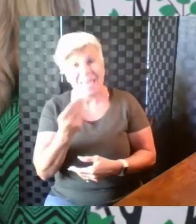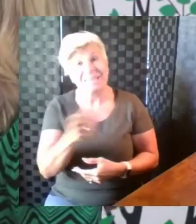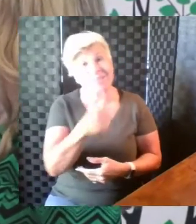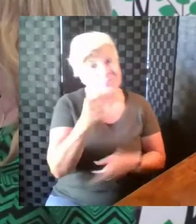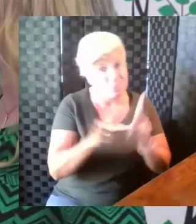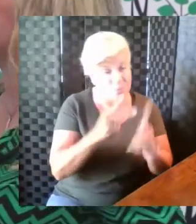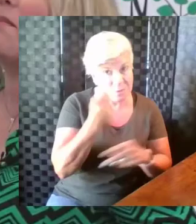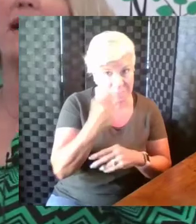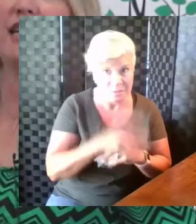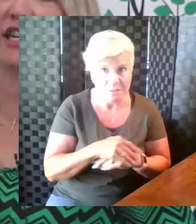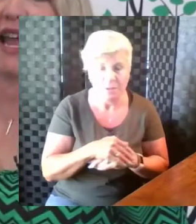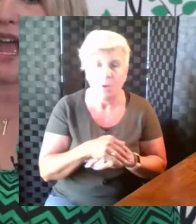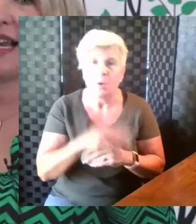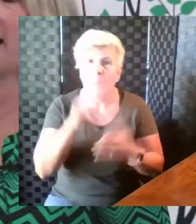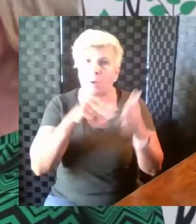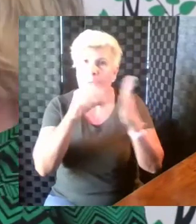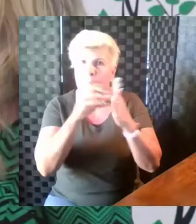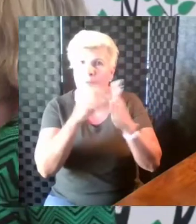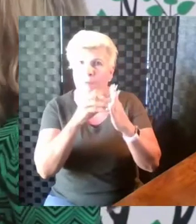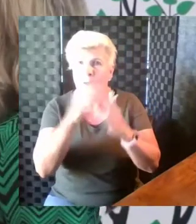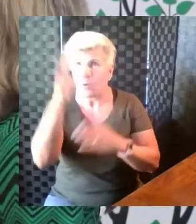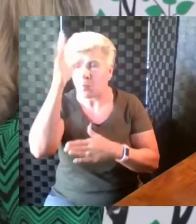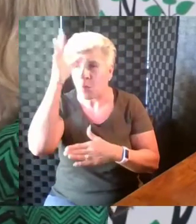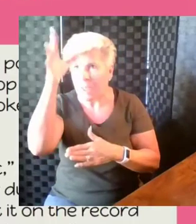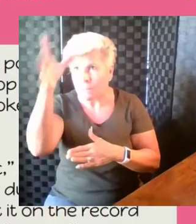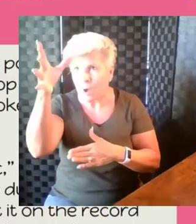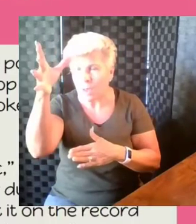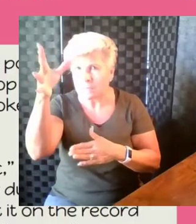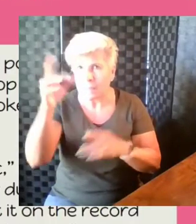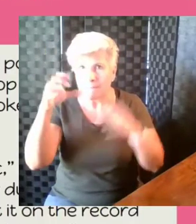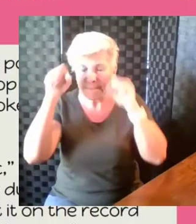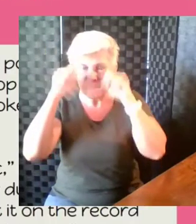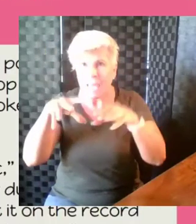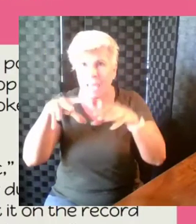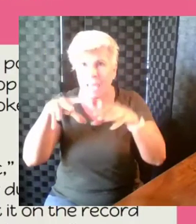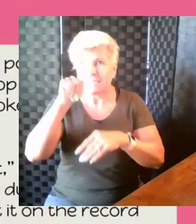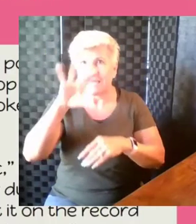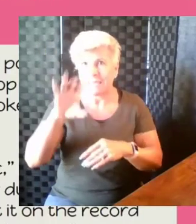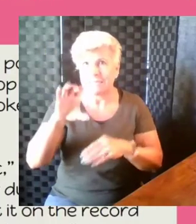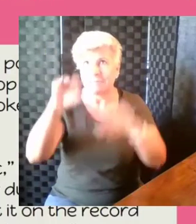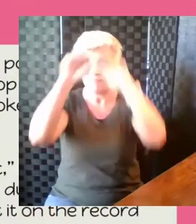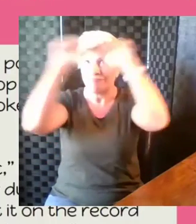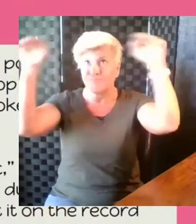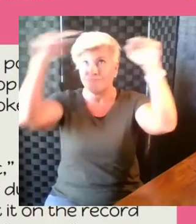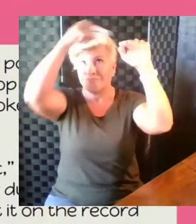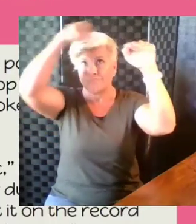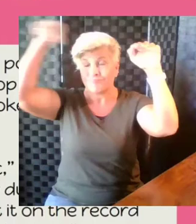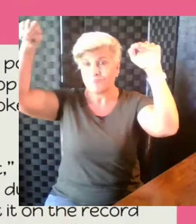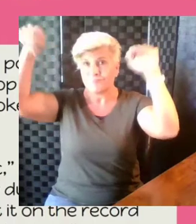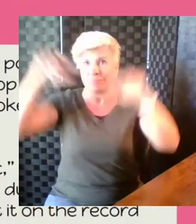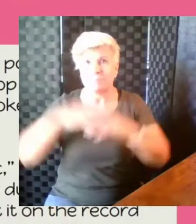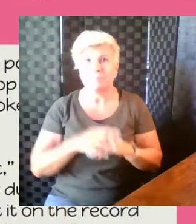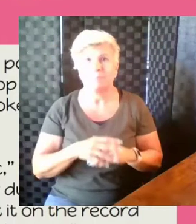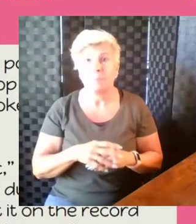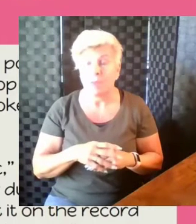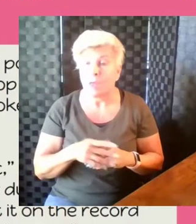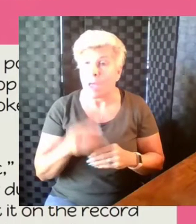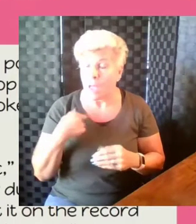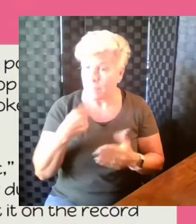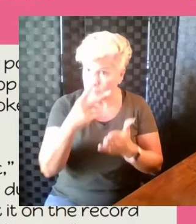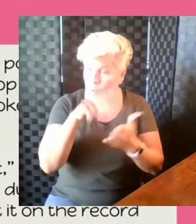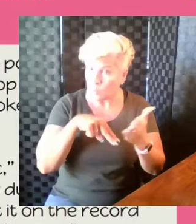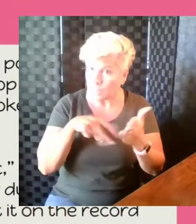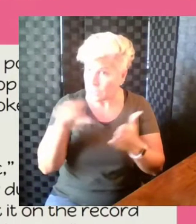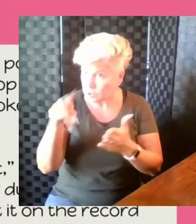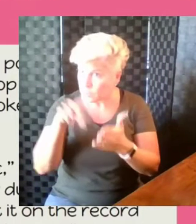excerpt from Grandma's Magic Attic. I'm going to read the passage, and you're more than welcome to join me reading the